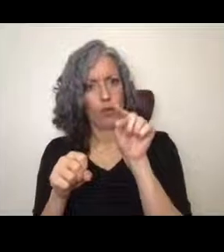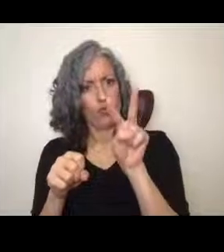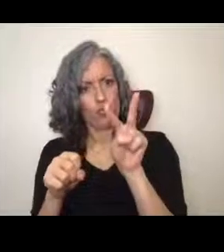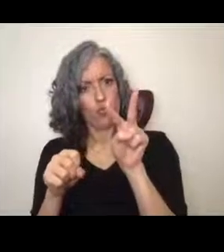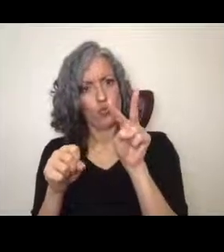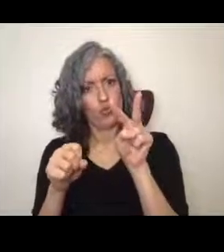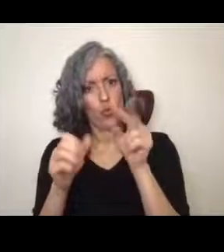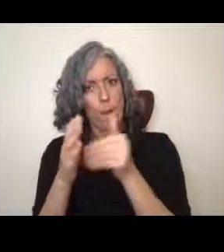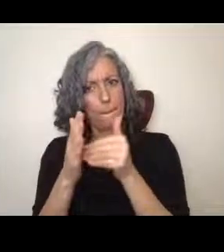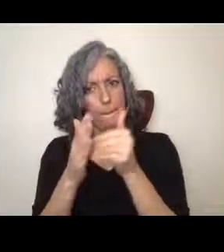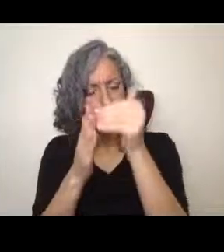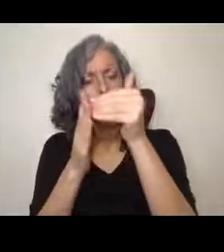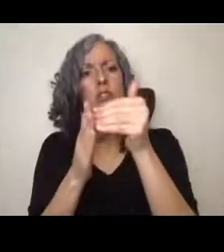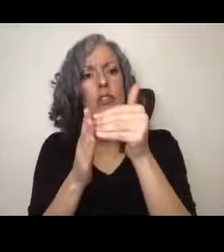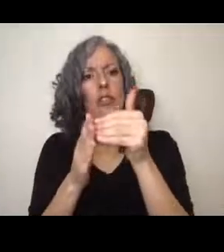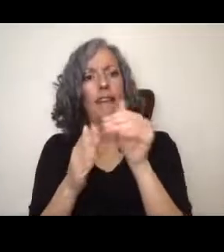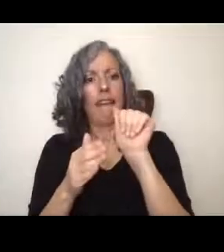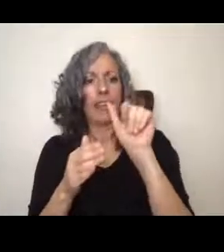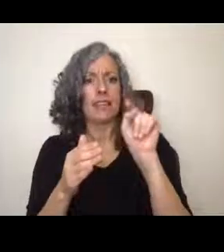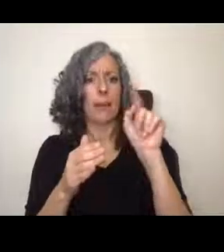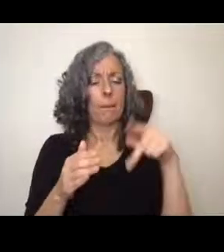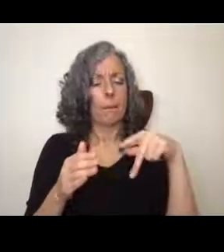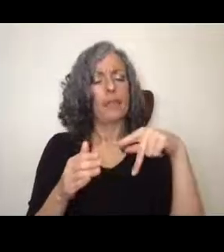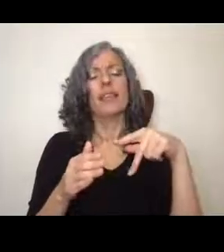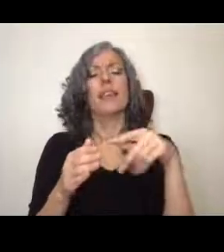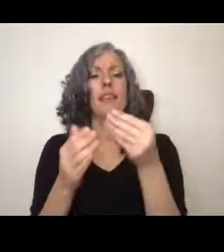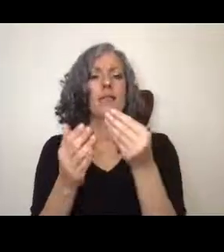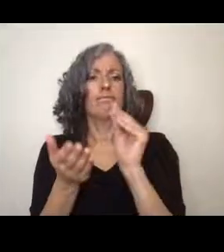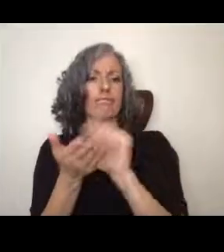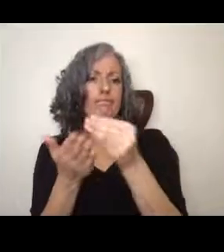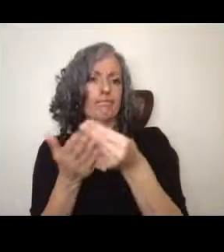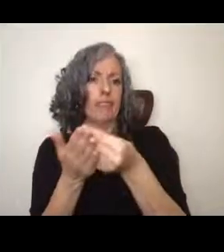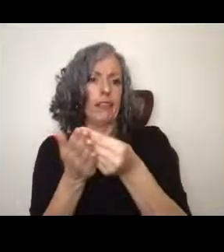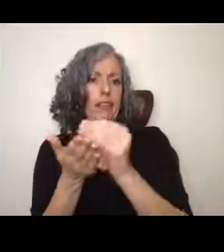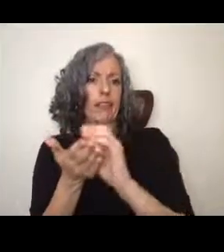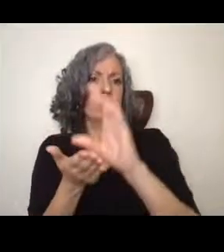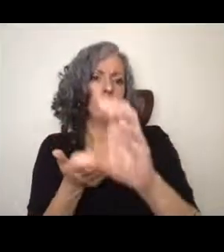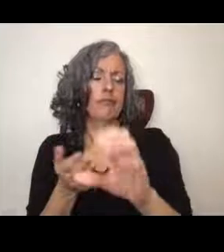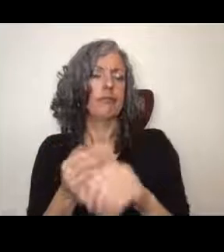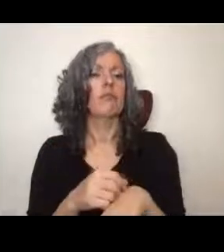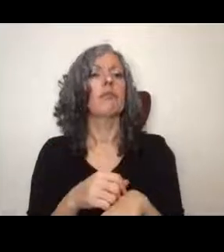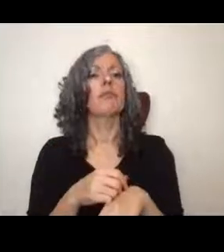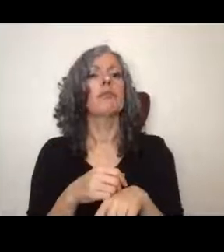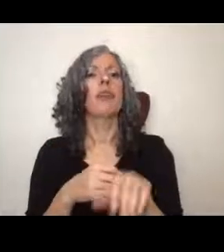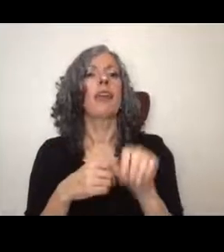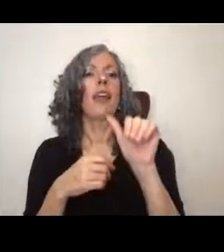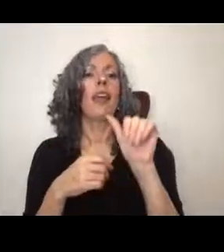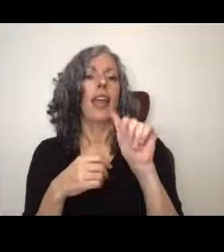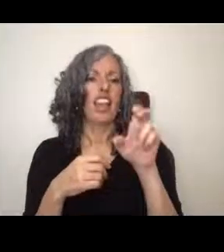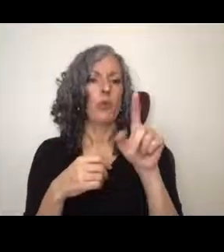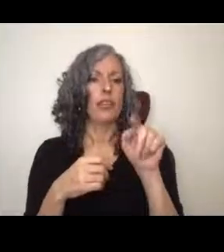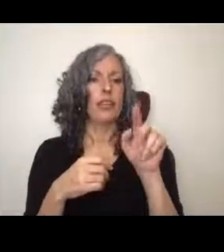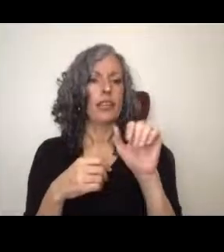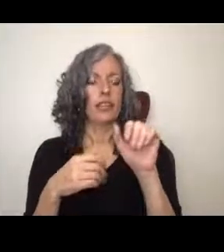billion and what I would call ATP funds, what they call the Neighborhood Access and Equity Competitive Grant